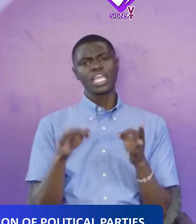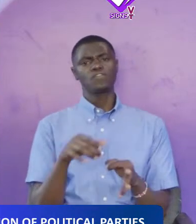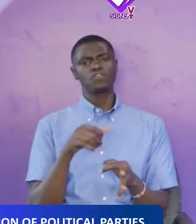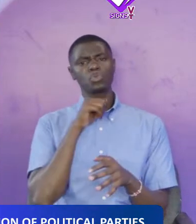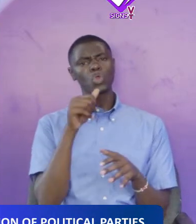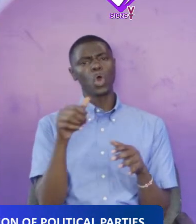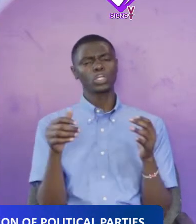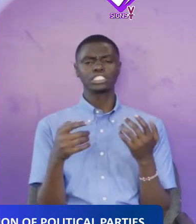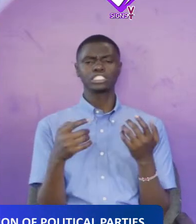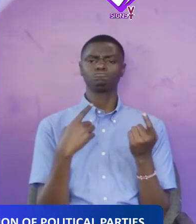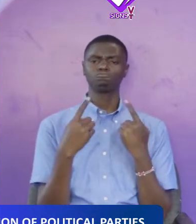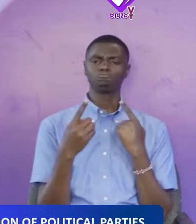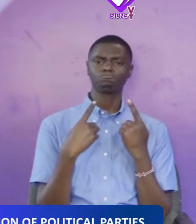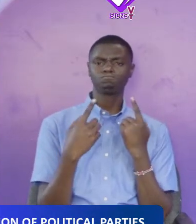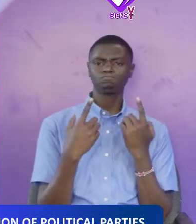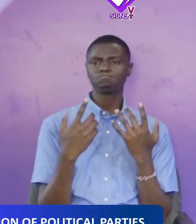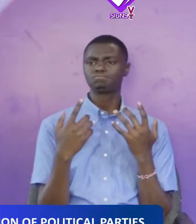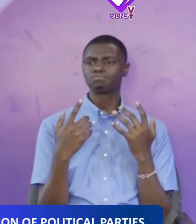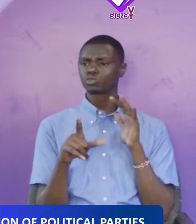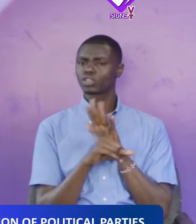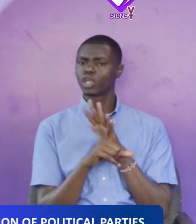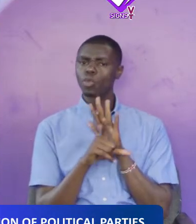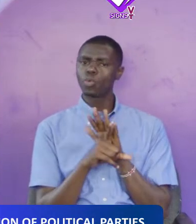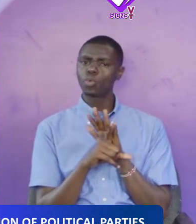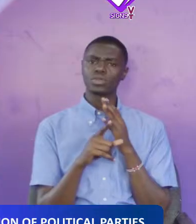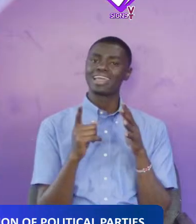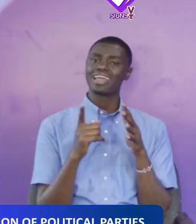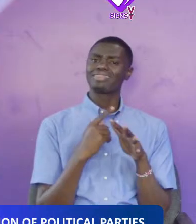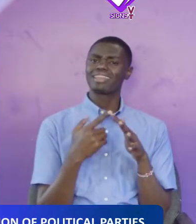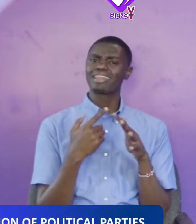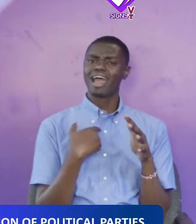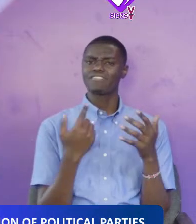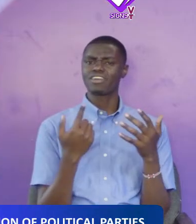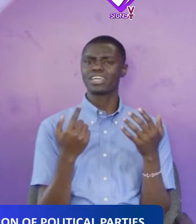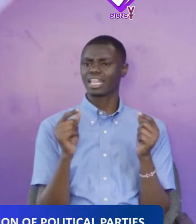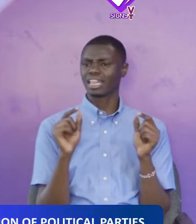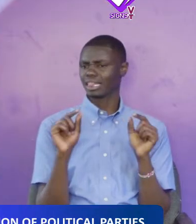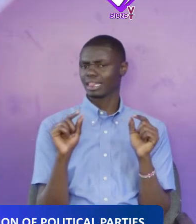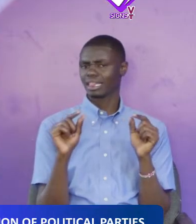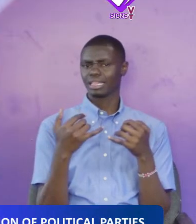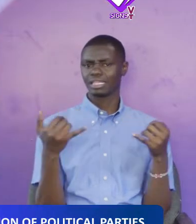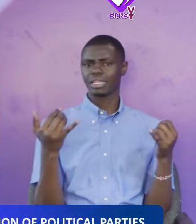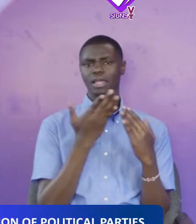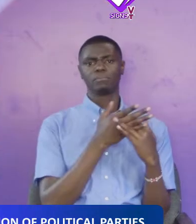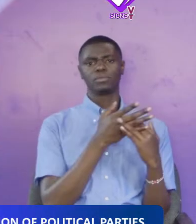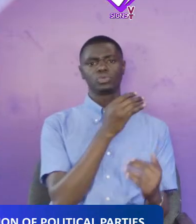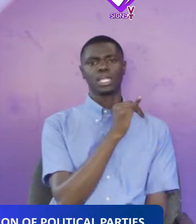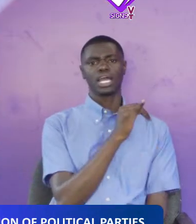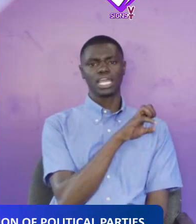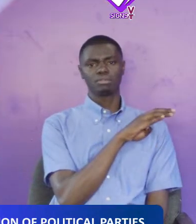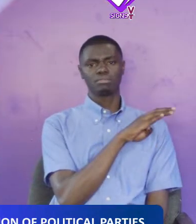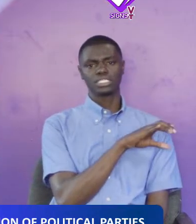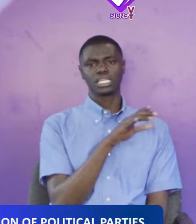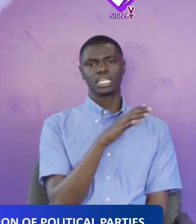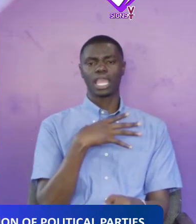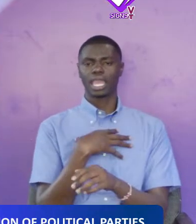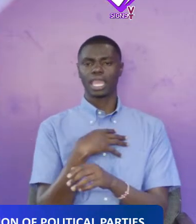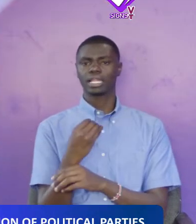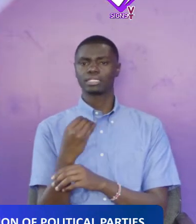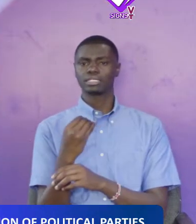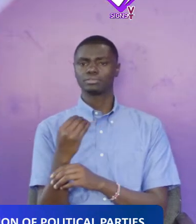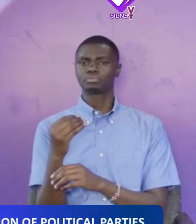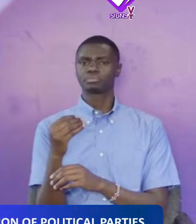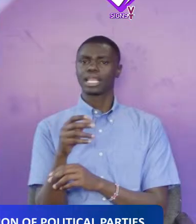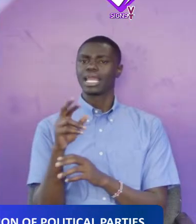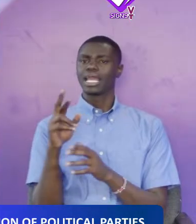explicitly refer to the law, Yeah. then you find that there is a very thin line Yeah. between what IEBC does and what the